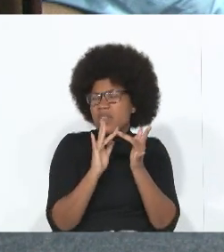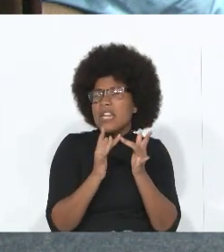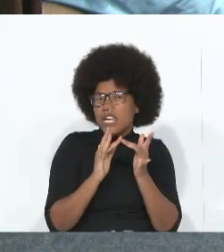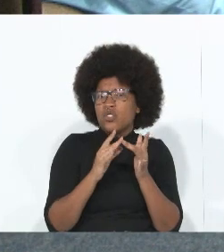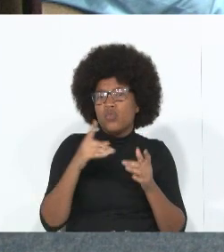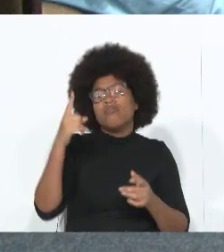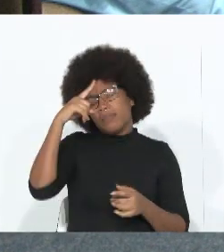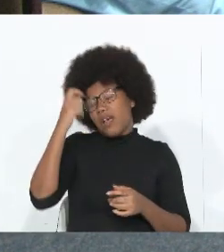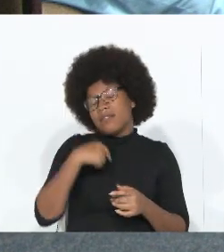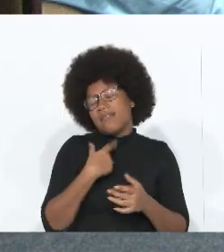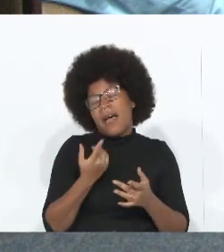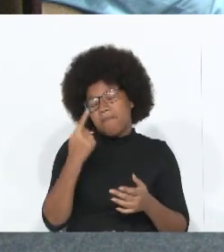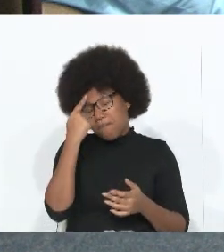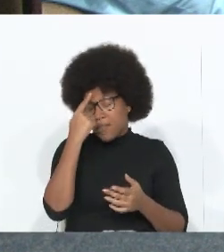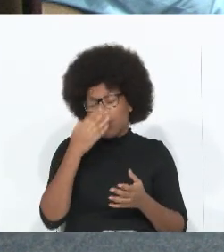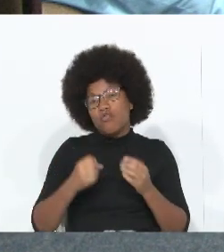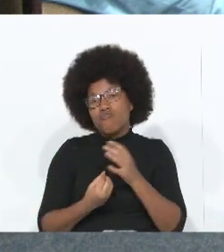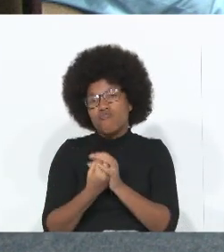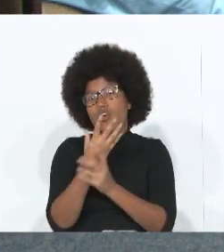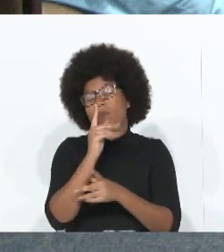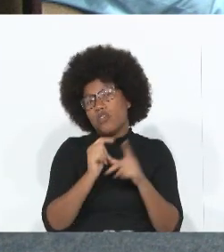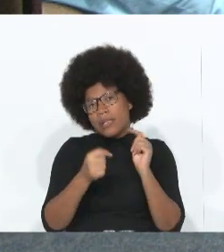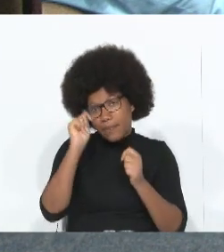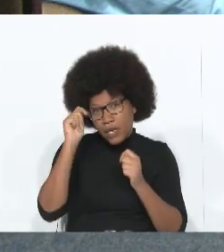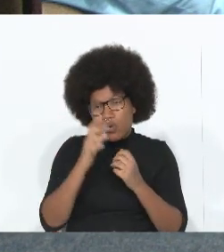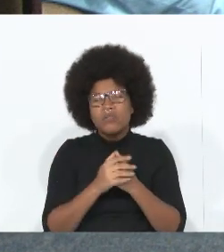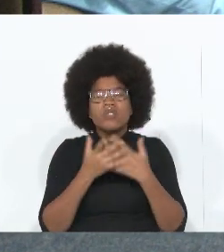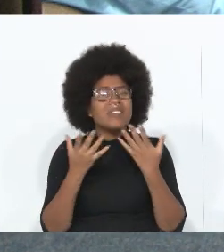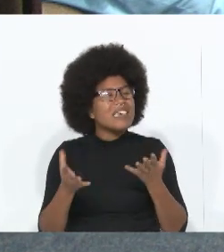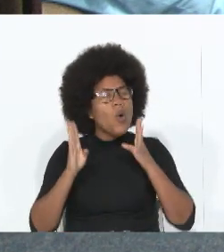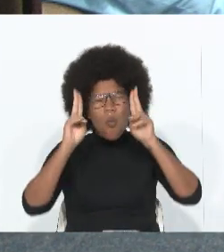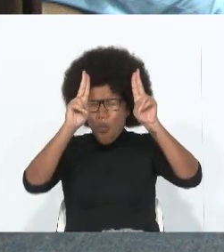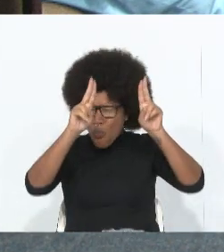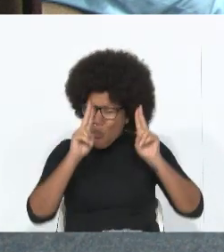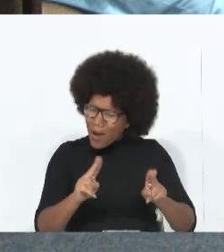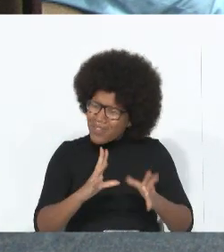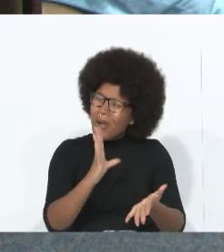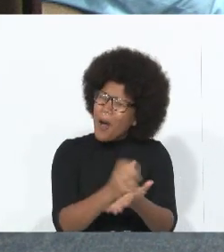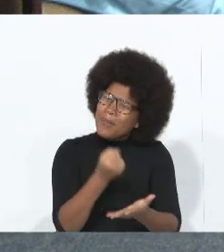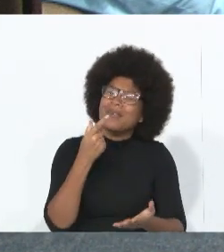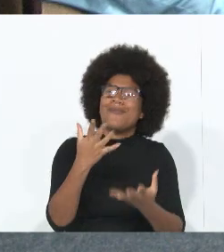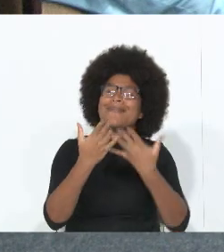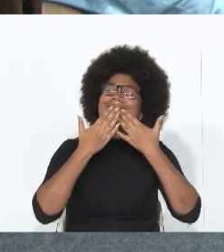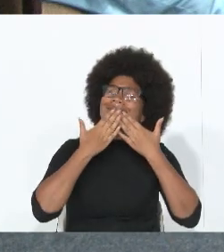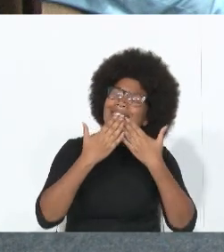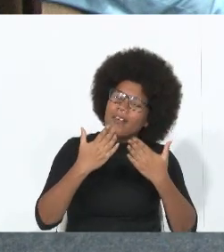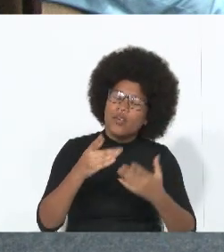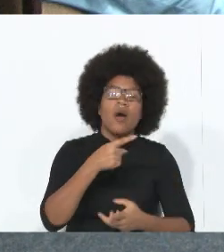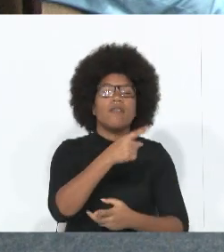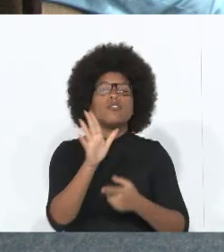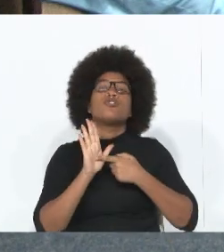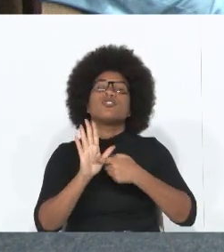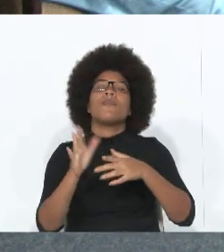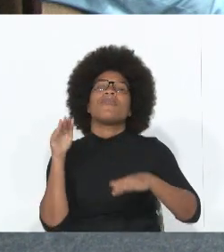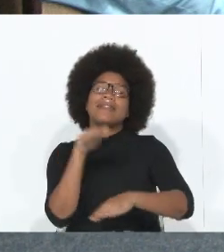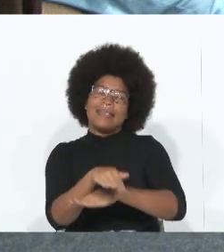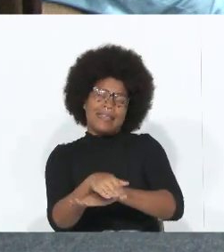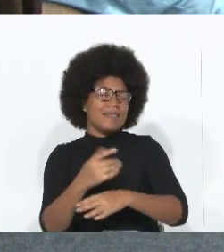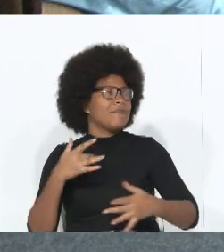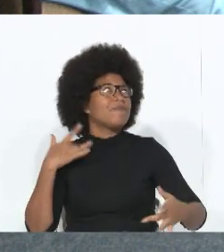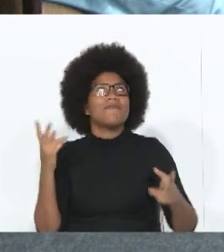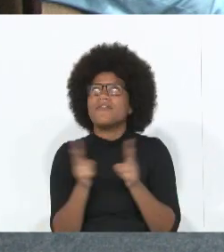that in the diversification process for Trinidad and Tobago, it is so